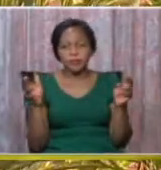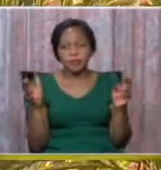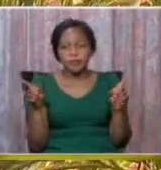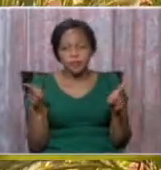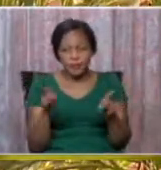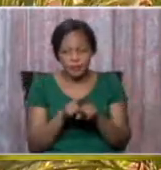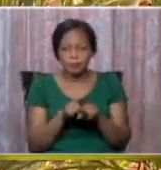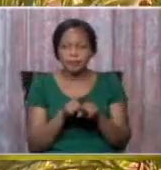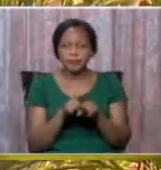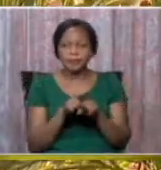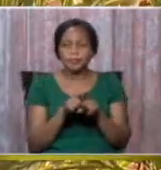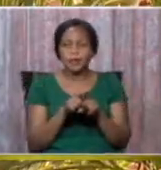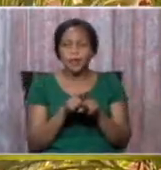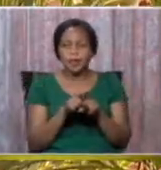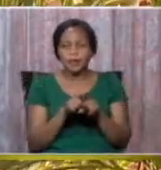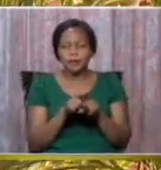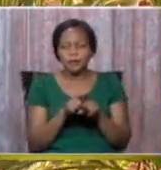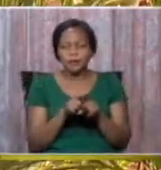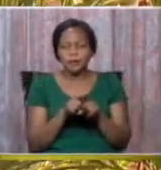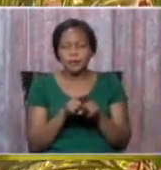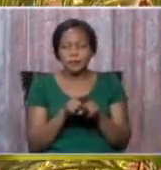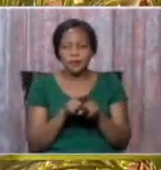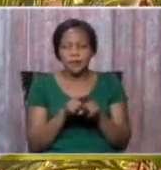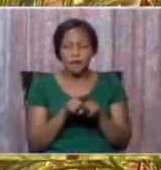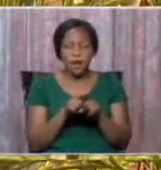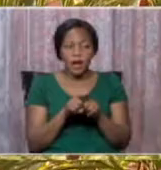I had forgotten about the change in the tests. These tests also enlarge.